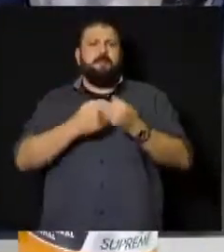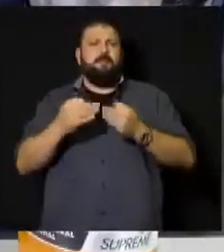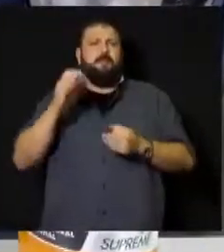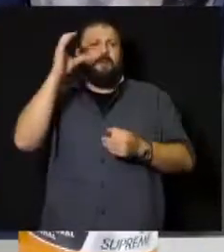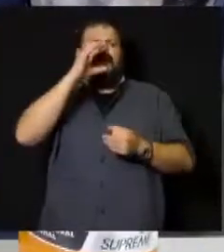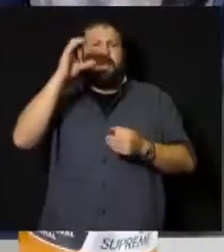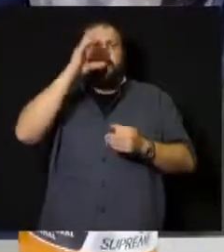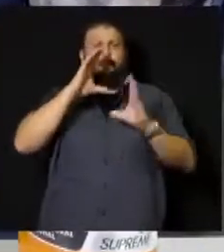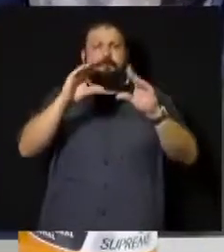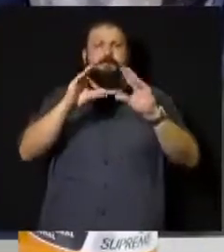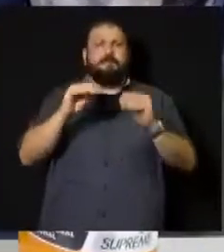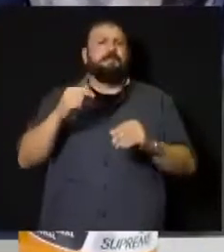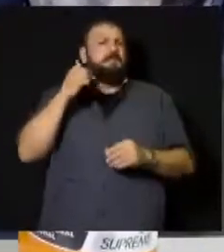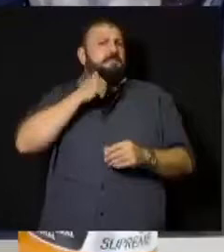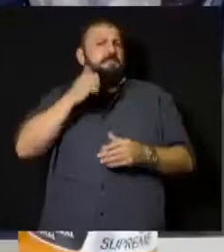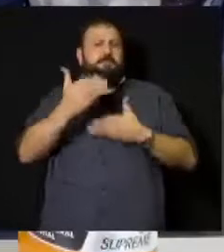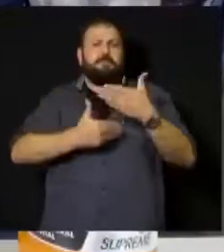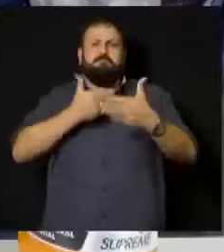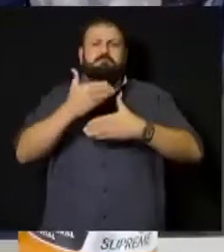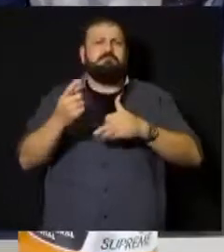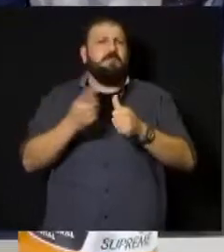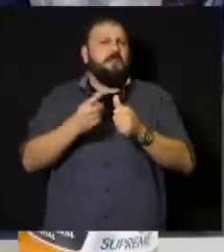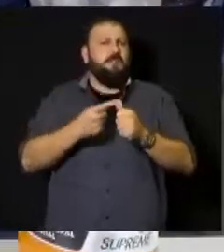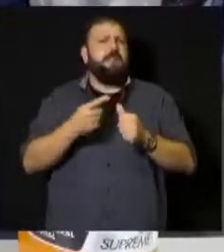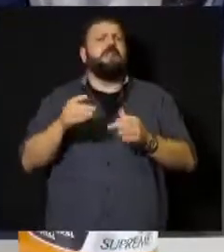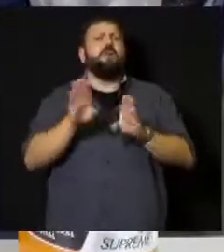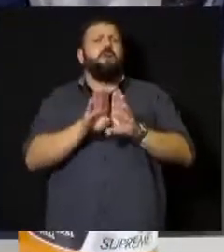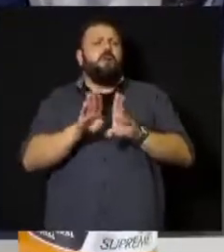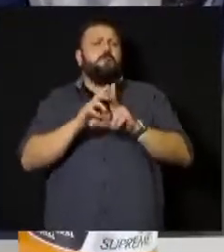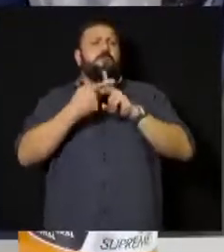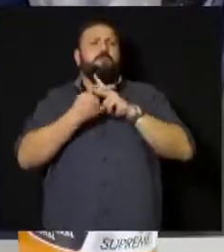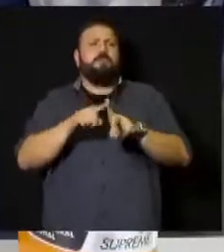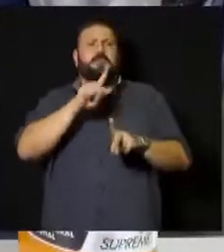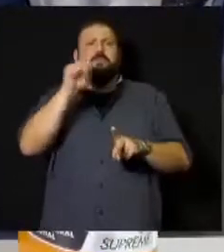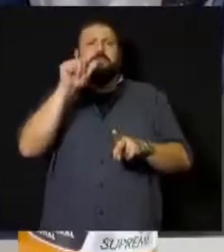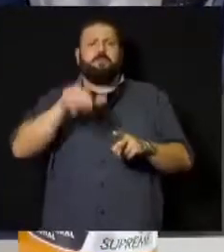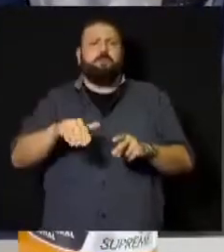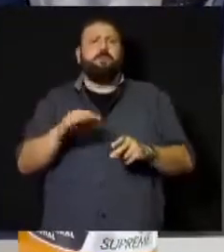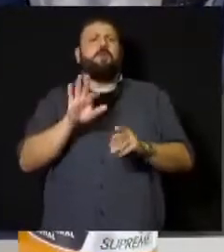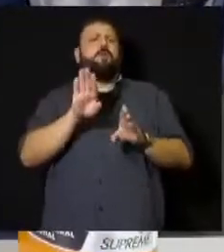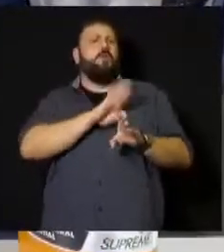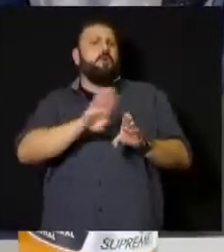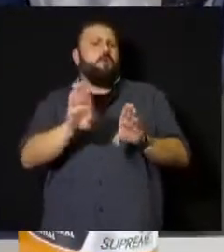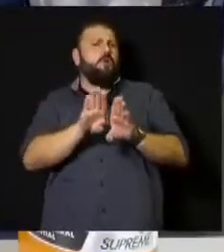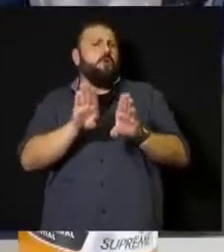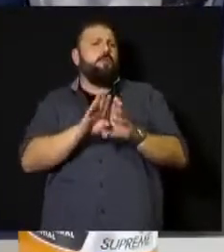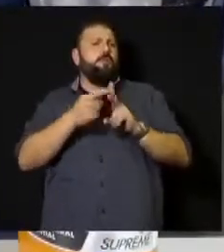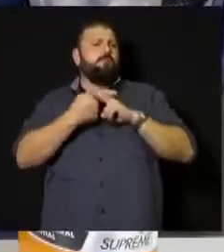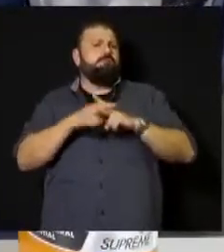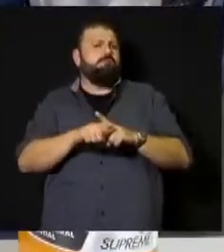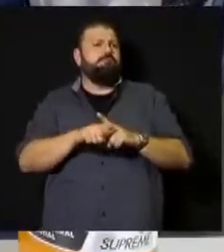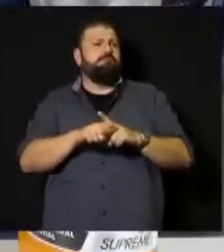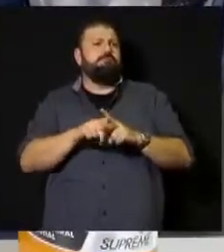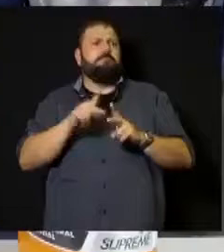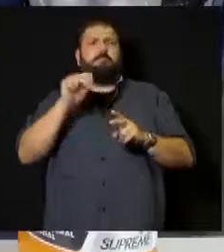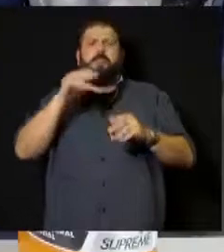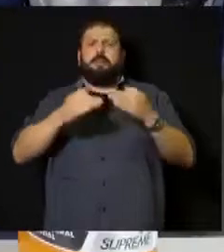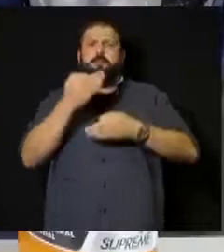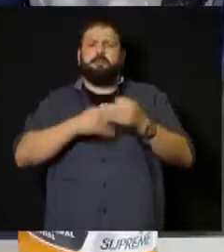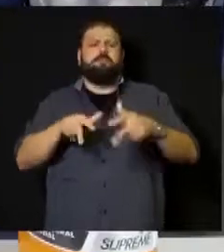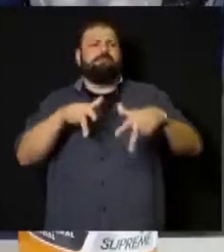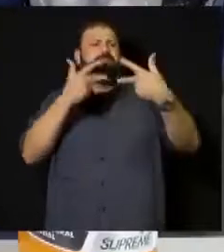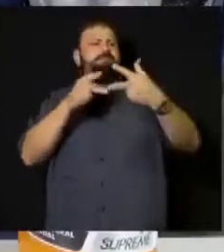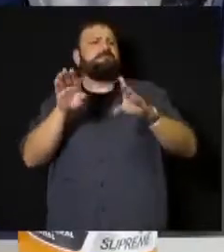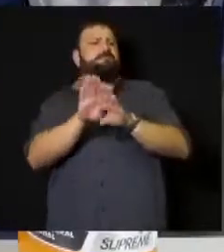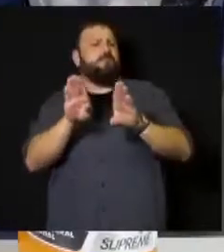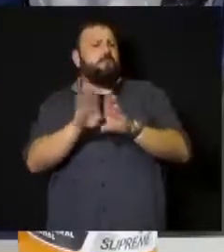that we did, it was the first one. Okay, how are we going to do the Zoom? Okay, how are we going to handle